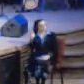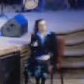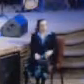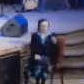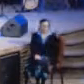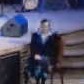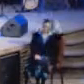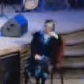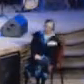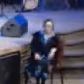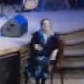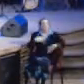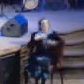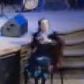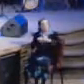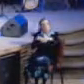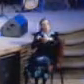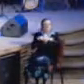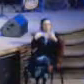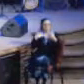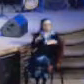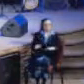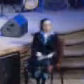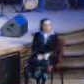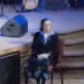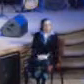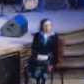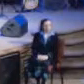Yeah, let's get comfortable.